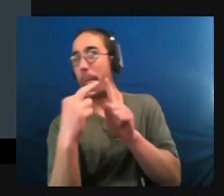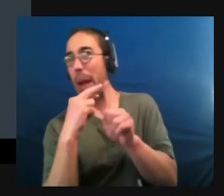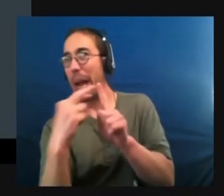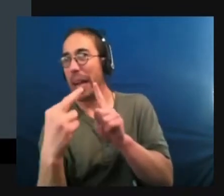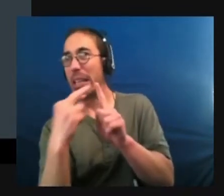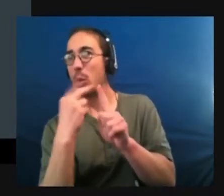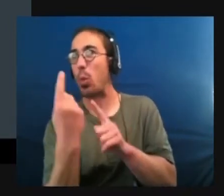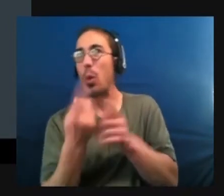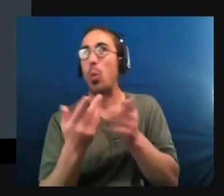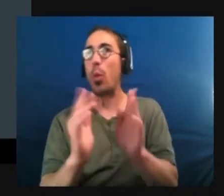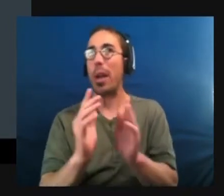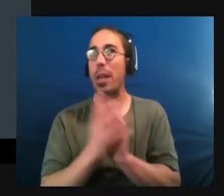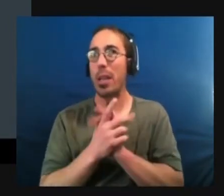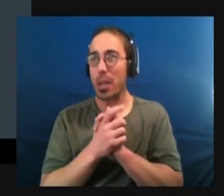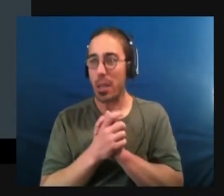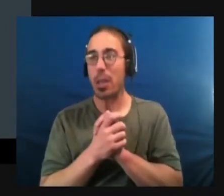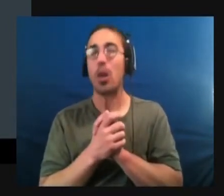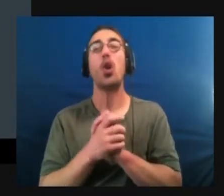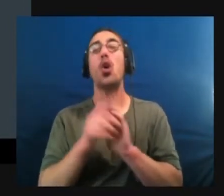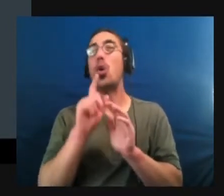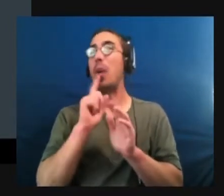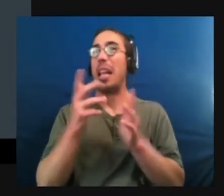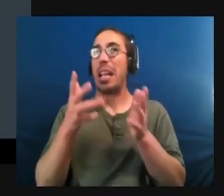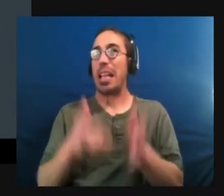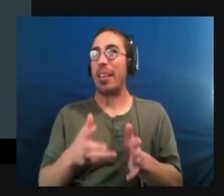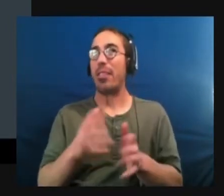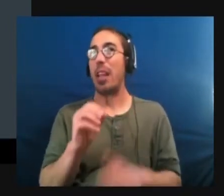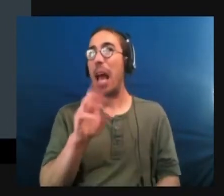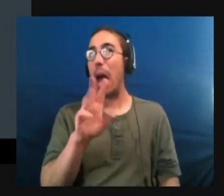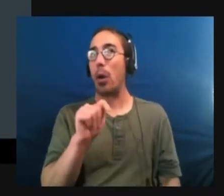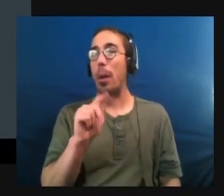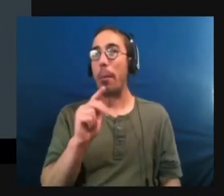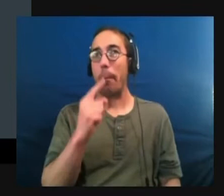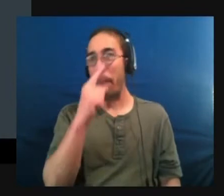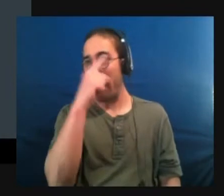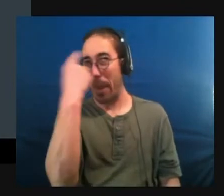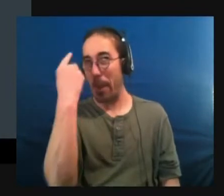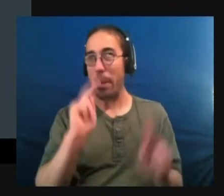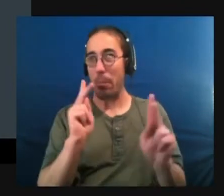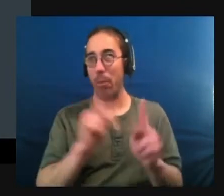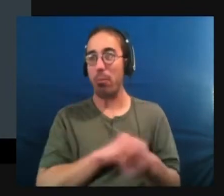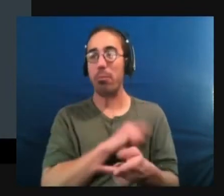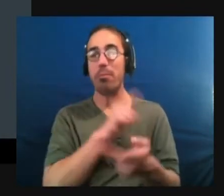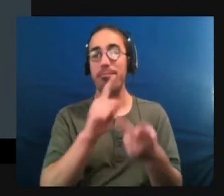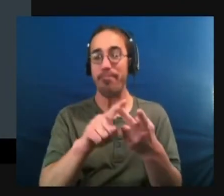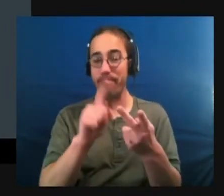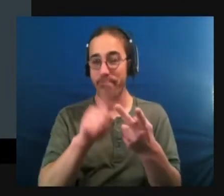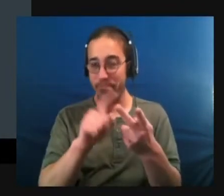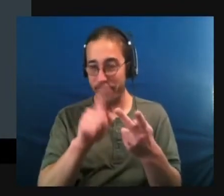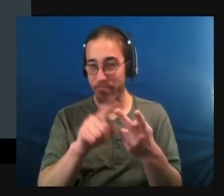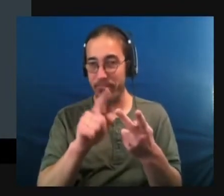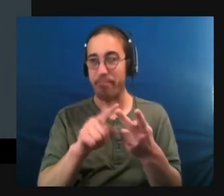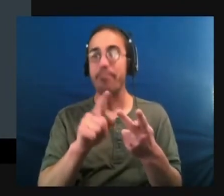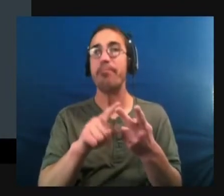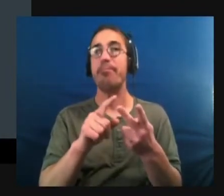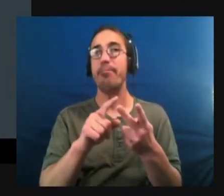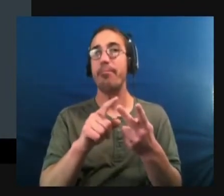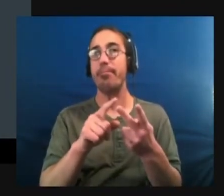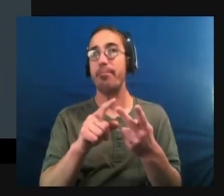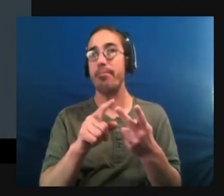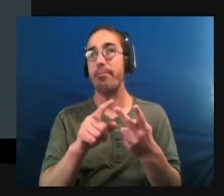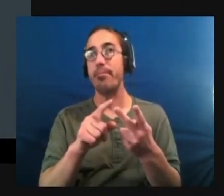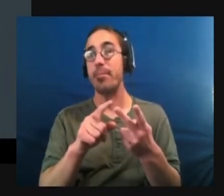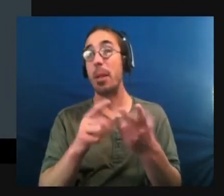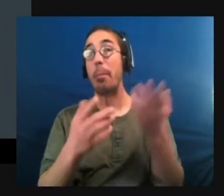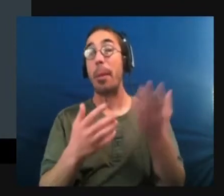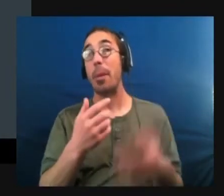completely leaves out people of color. It completely does not acknowledge people who may be queer